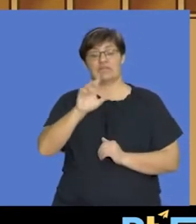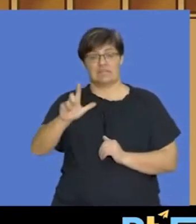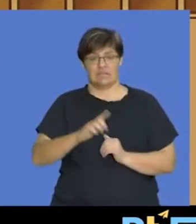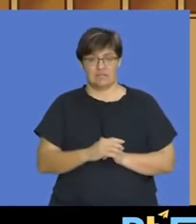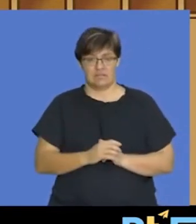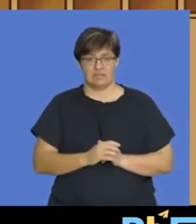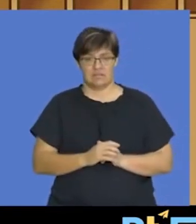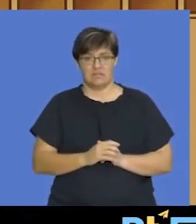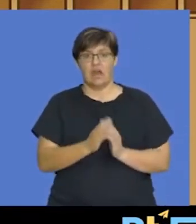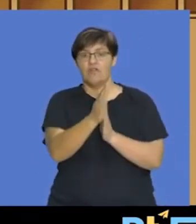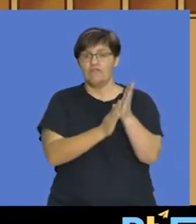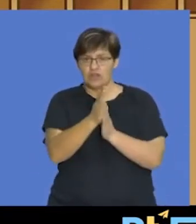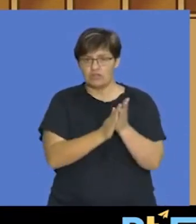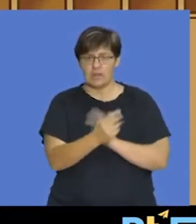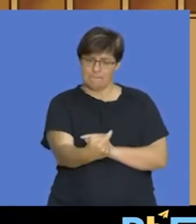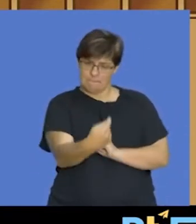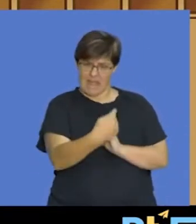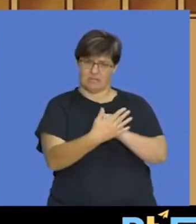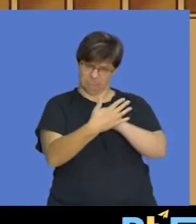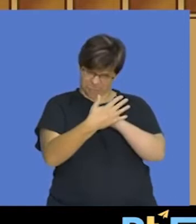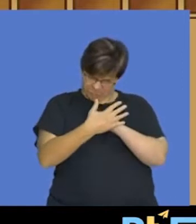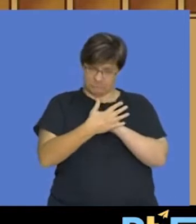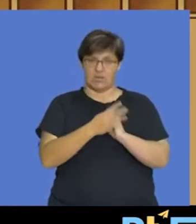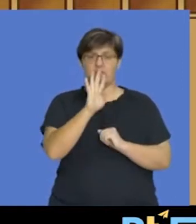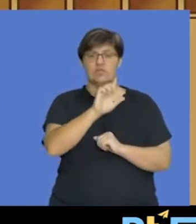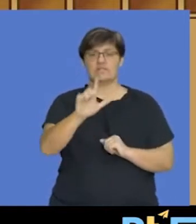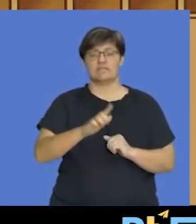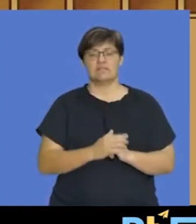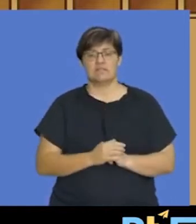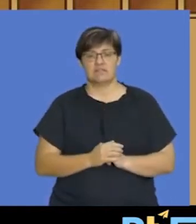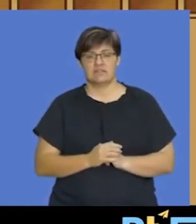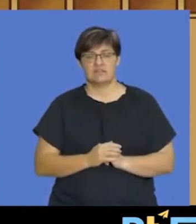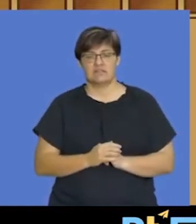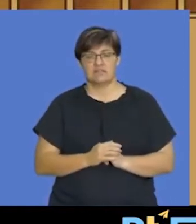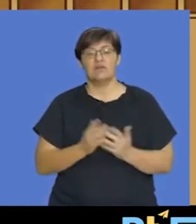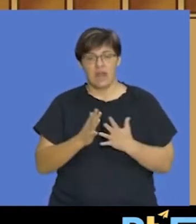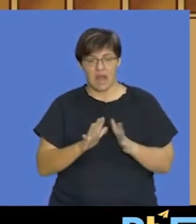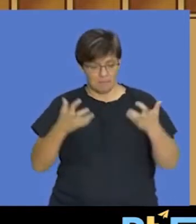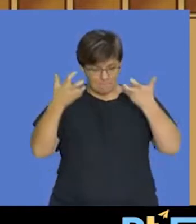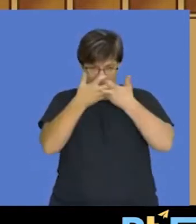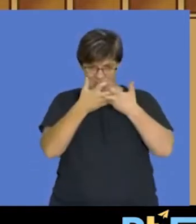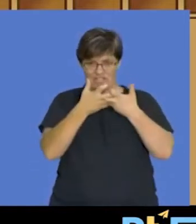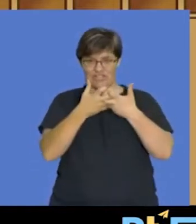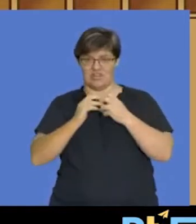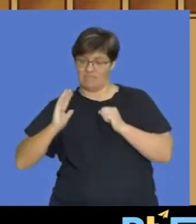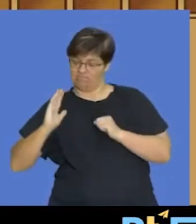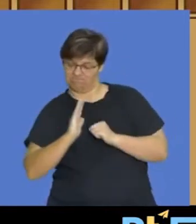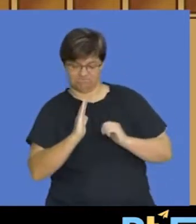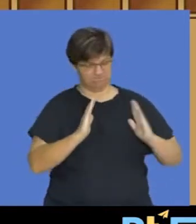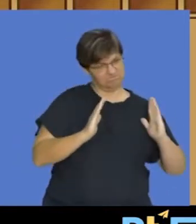47, friction is also 47. So friction got bigger. It matched the applied